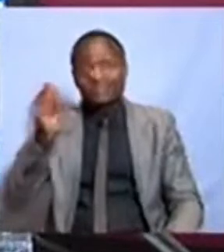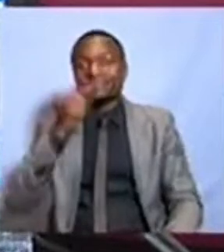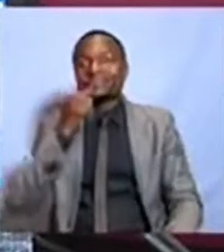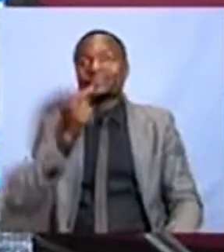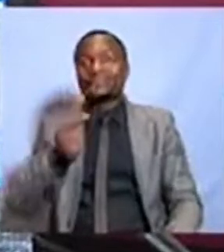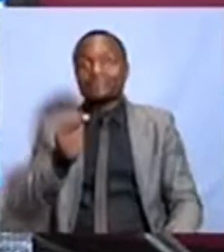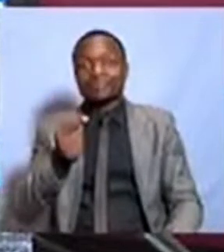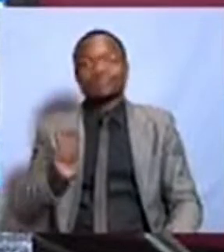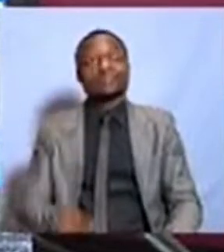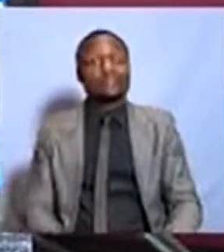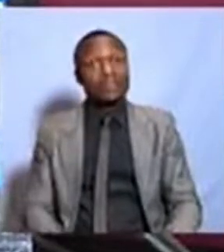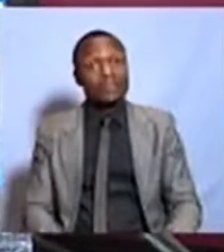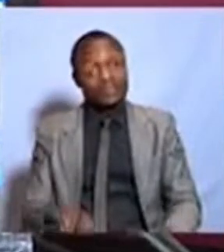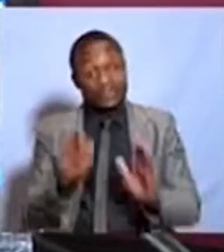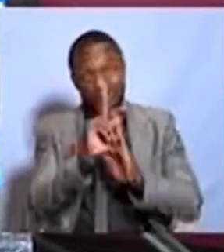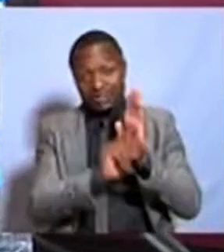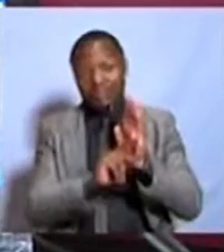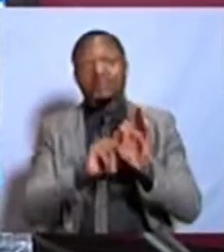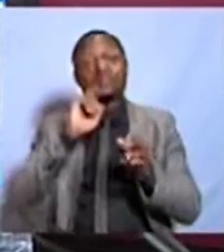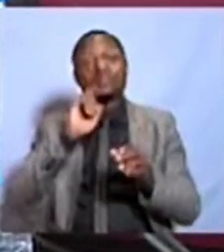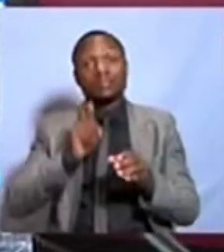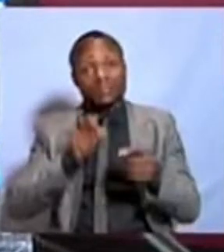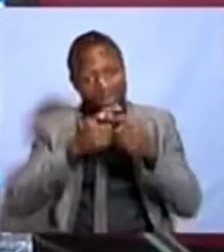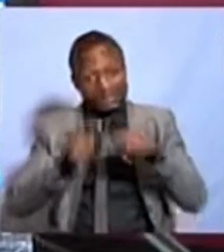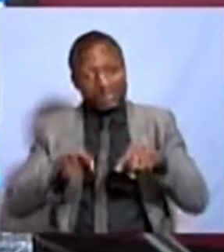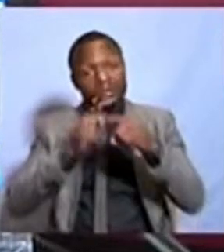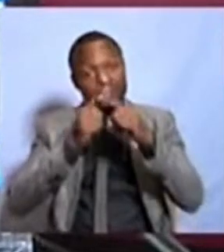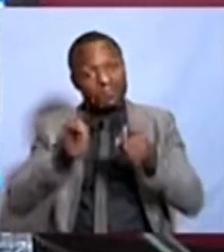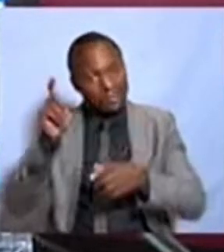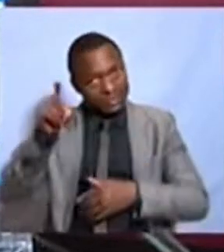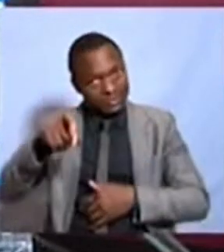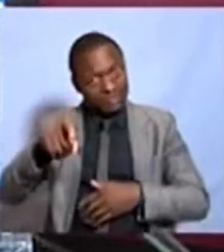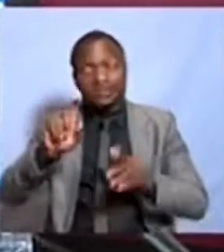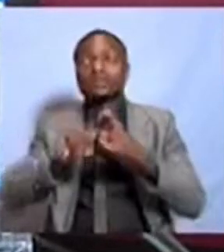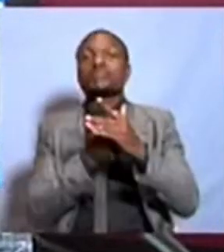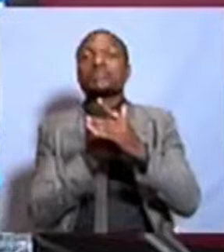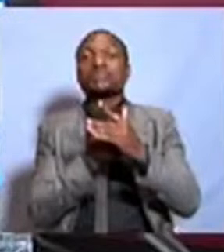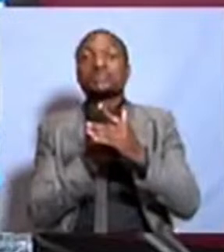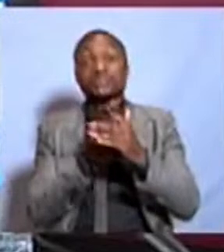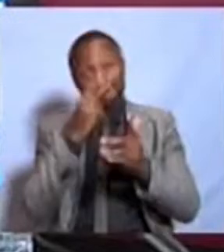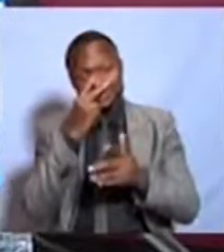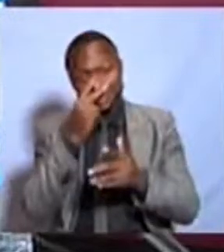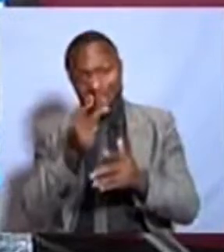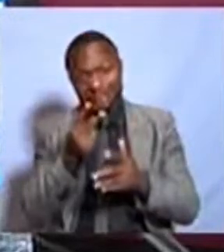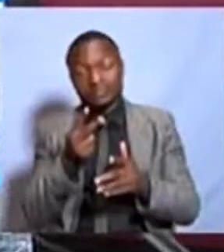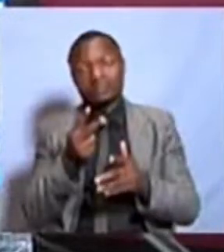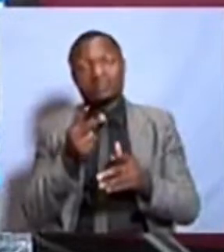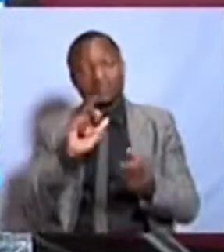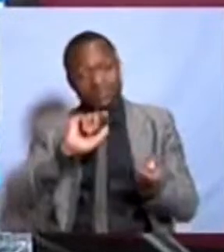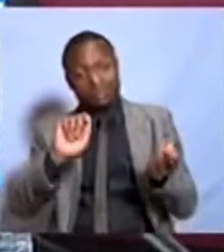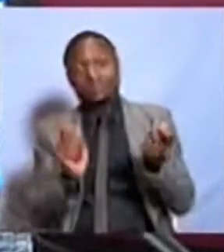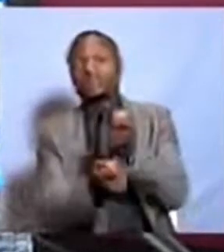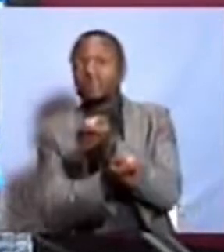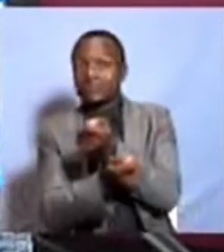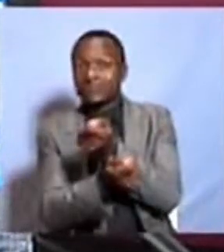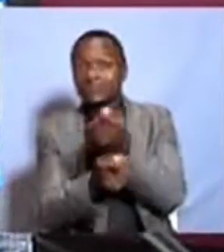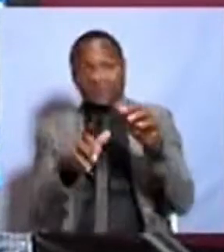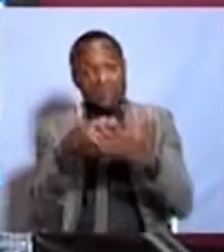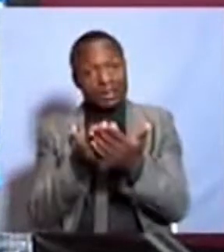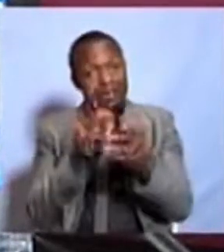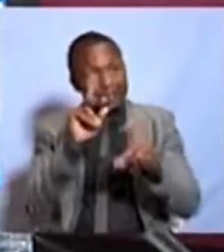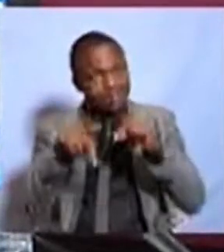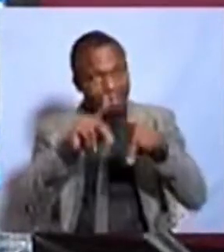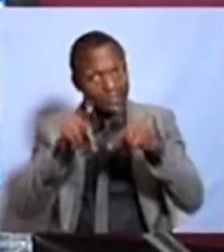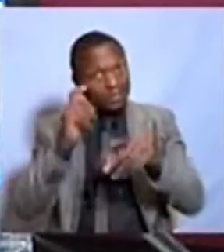the overhaul of our policies should be done, yes, but we also need to start seeing changes in the way people